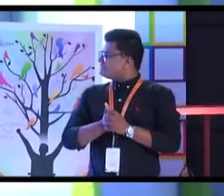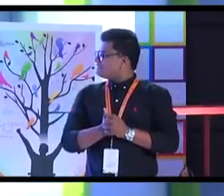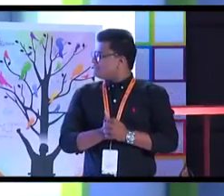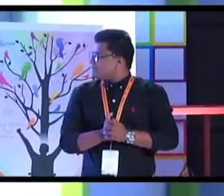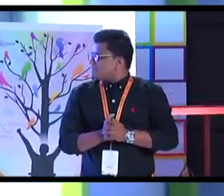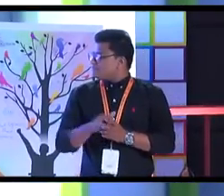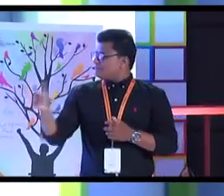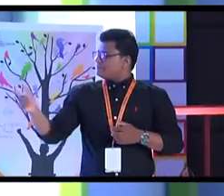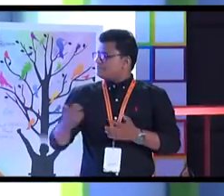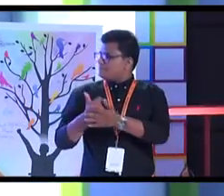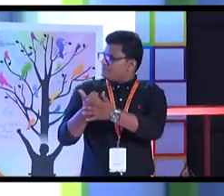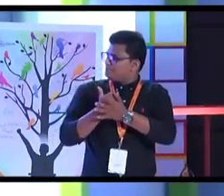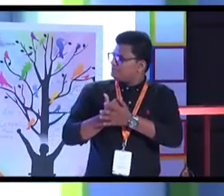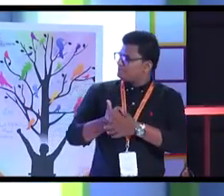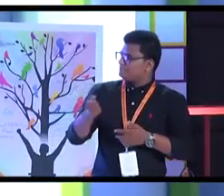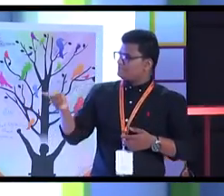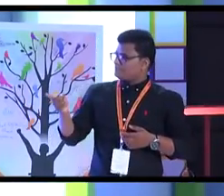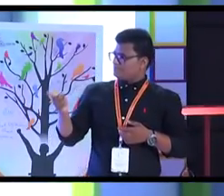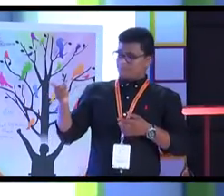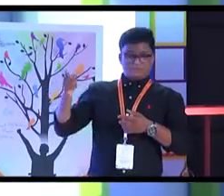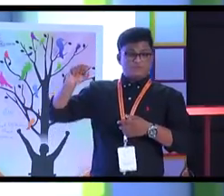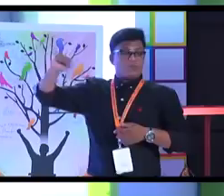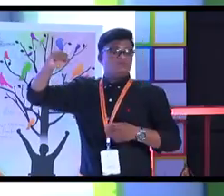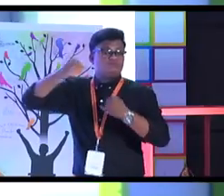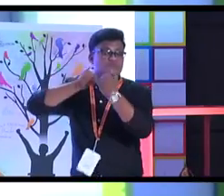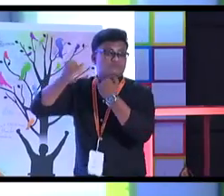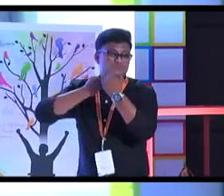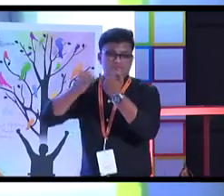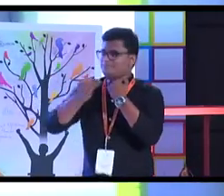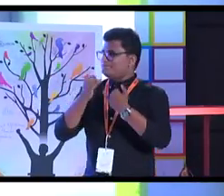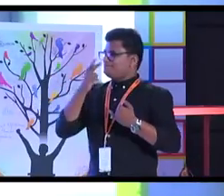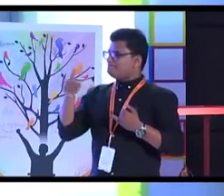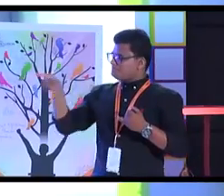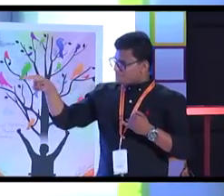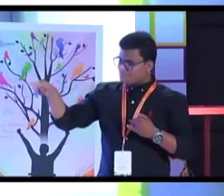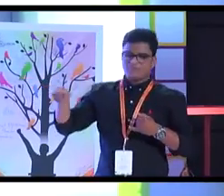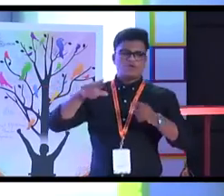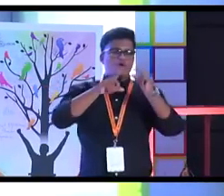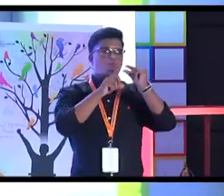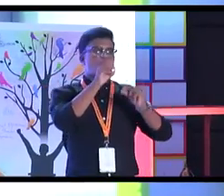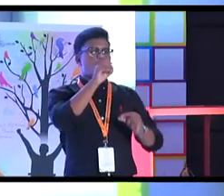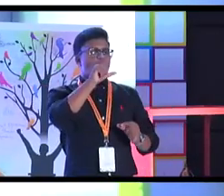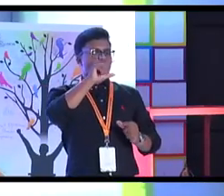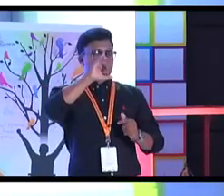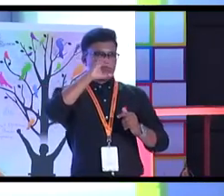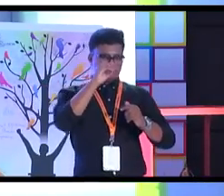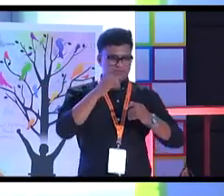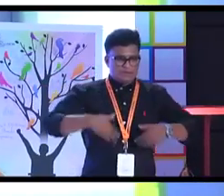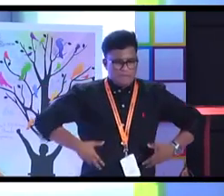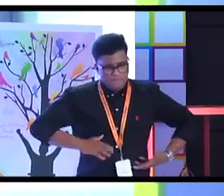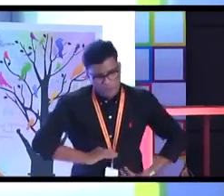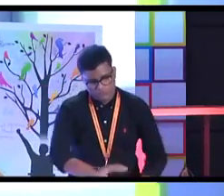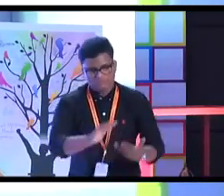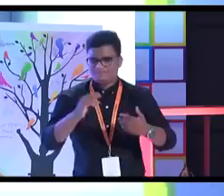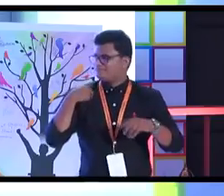opportunity for sharing a little bit about my story. As you can see, I have polio, and you heard about